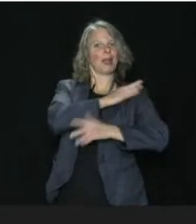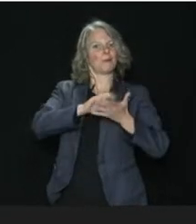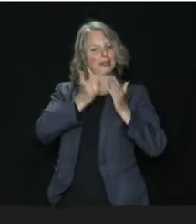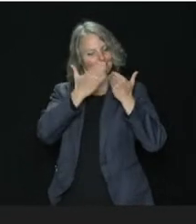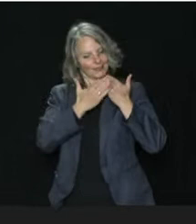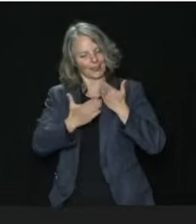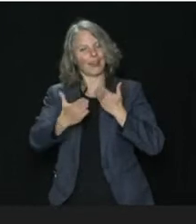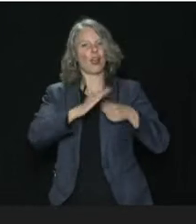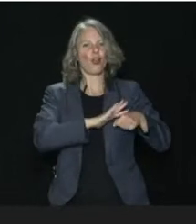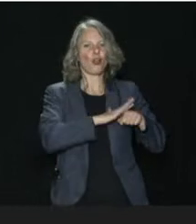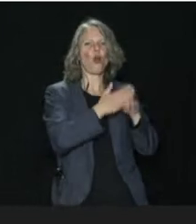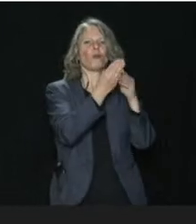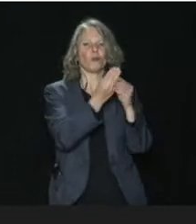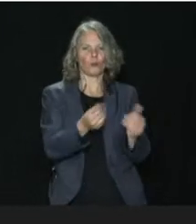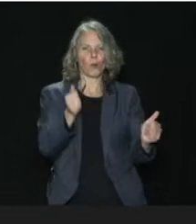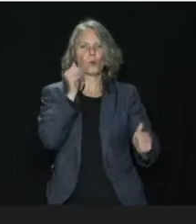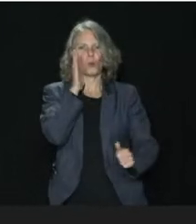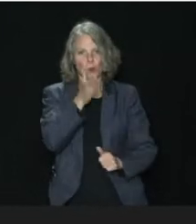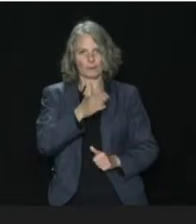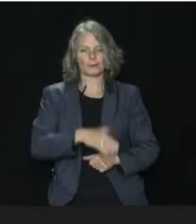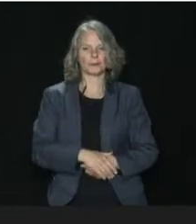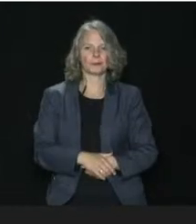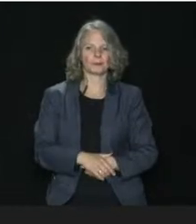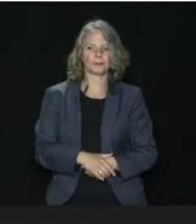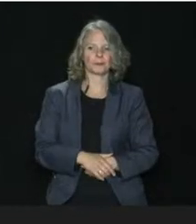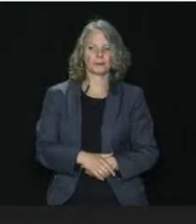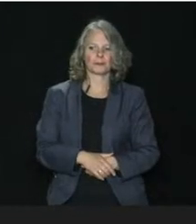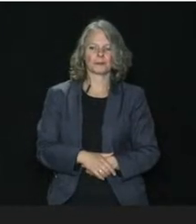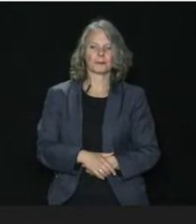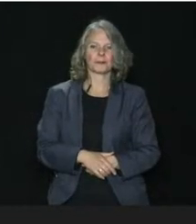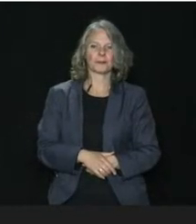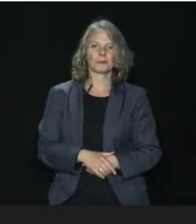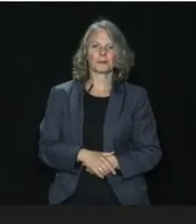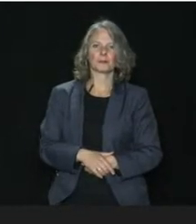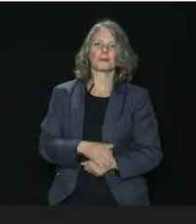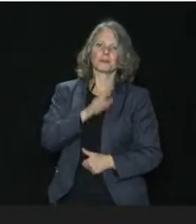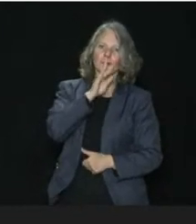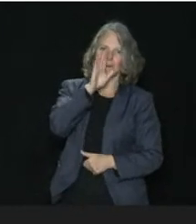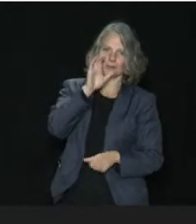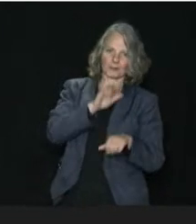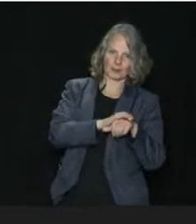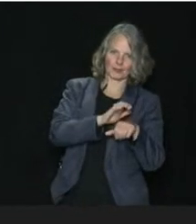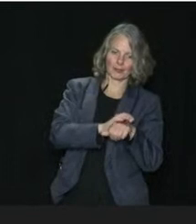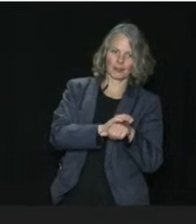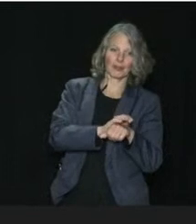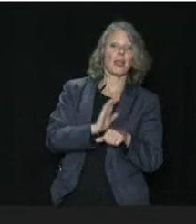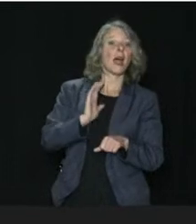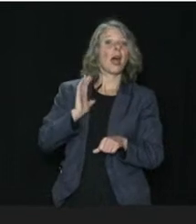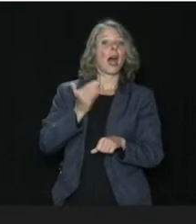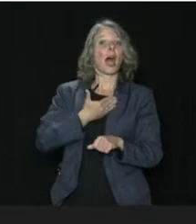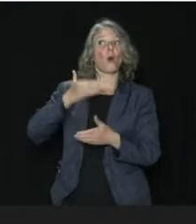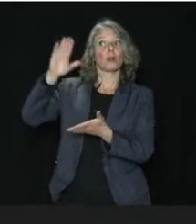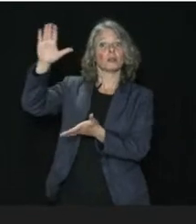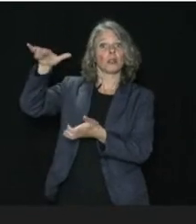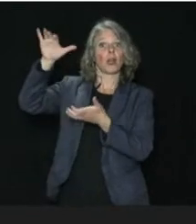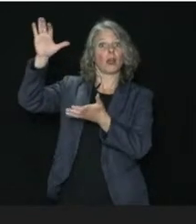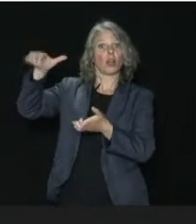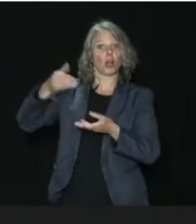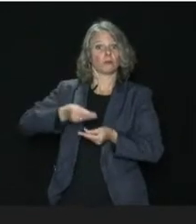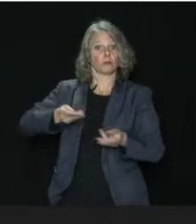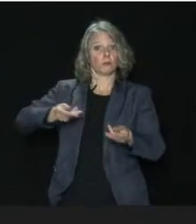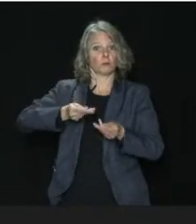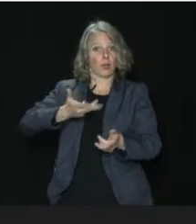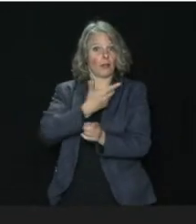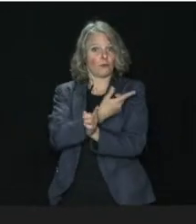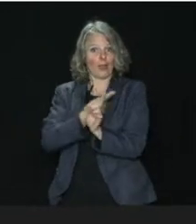us out of the pandemic. Since the early days of our vaccine campaign, our government has been keeping Canadians up to